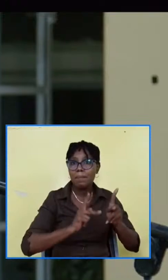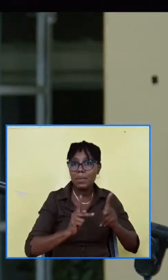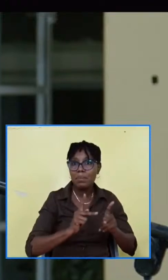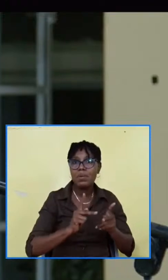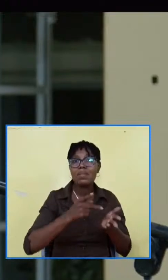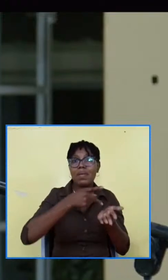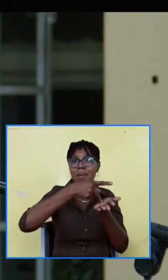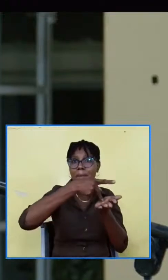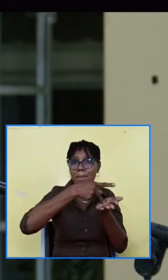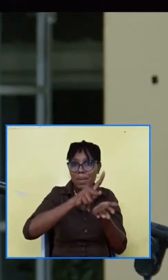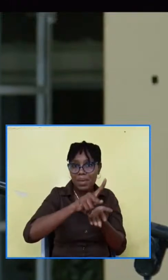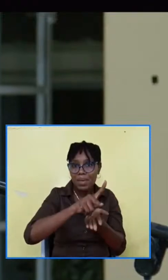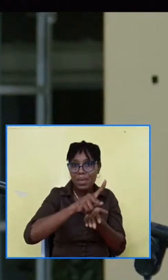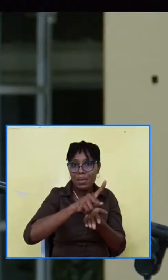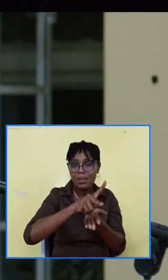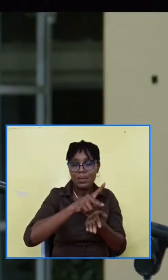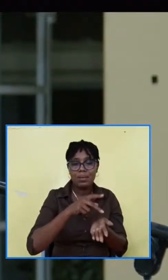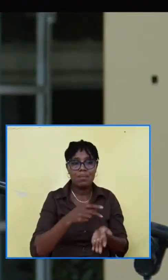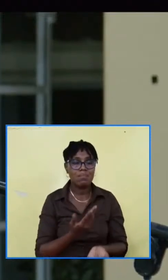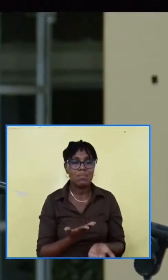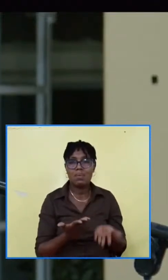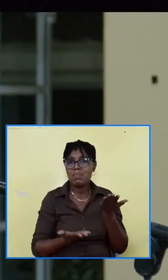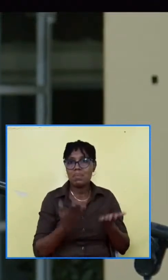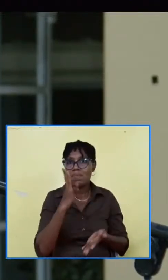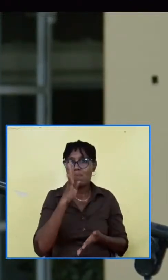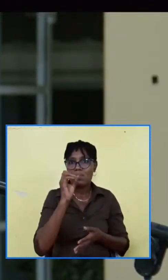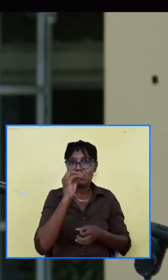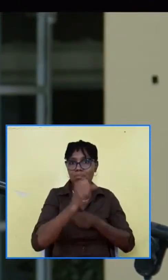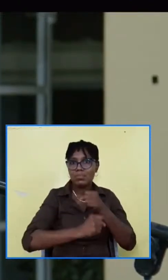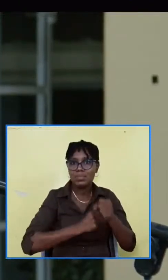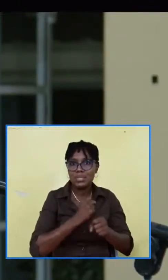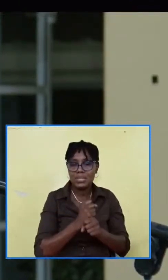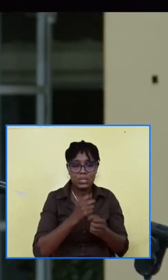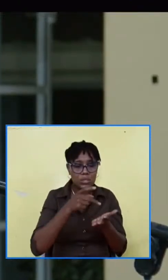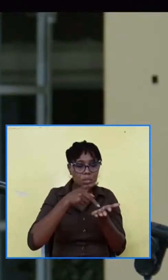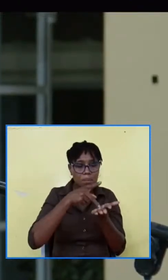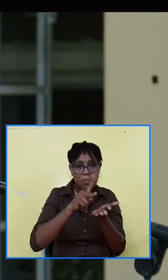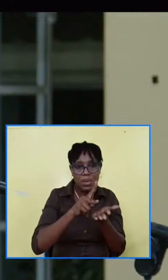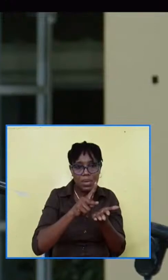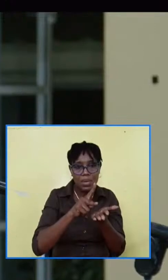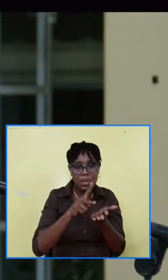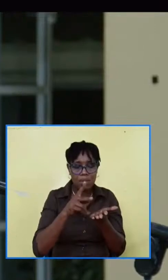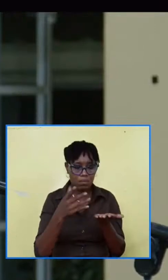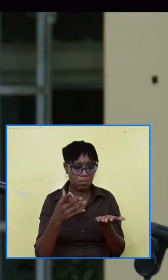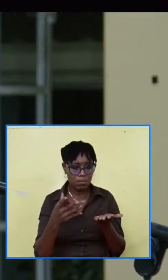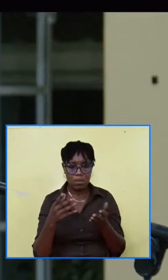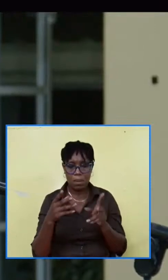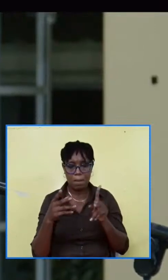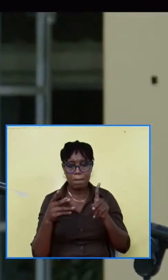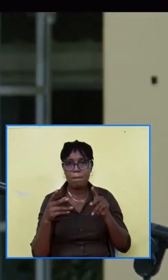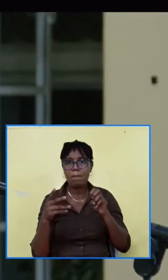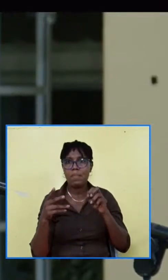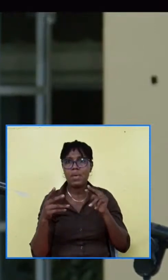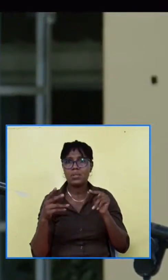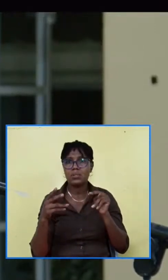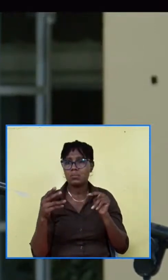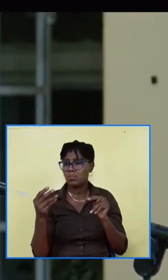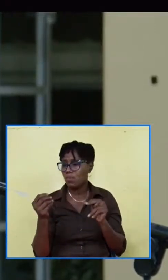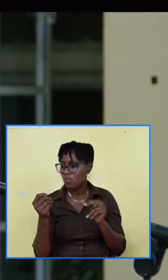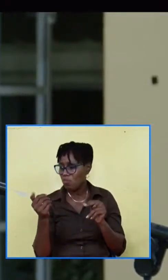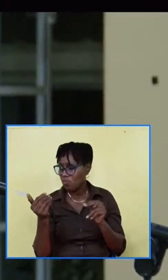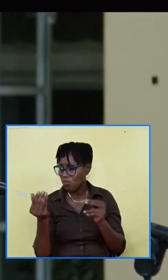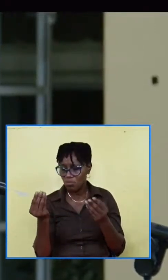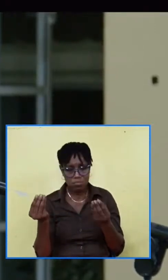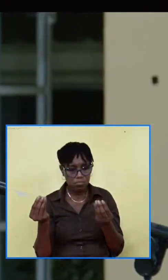partners who would have contributed maybe for 40 years. Why then would I contribute if